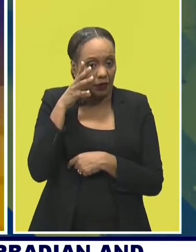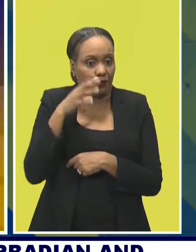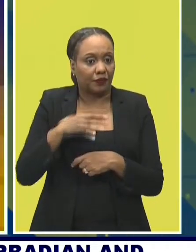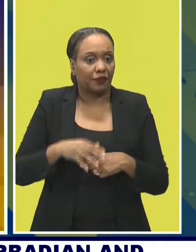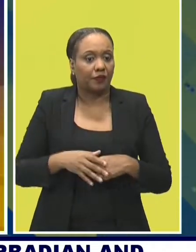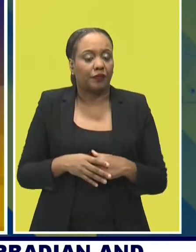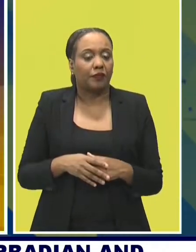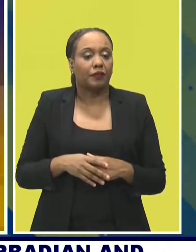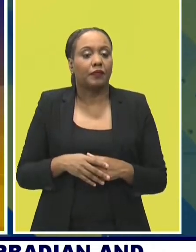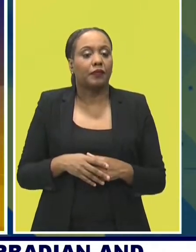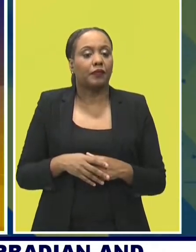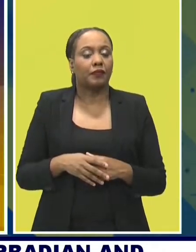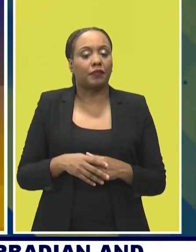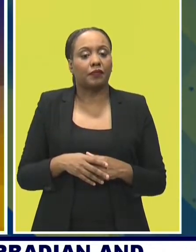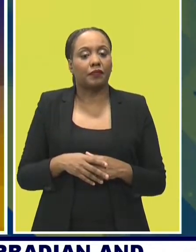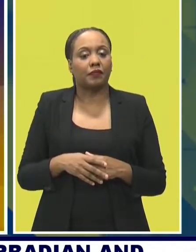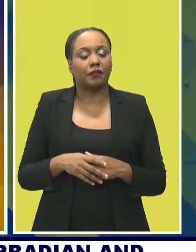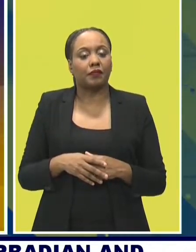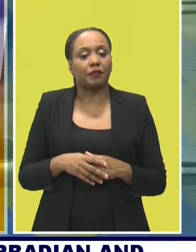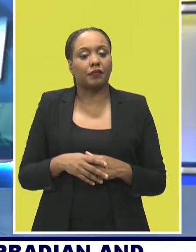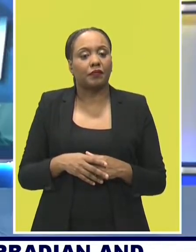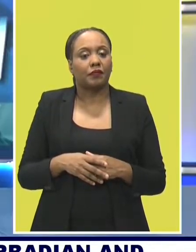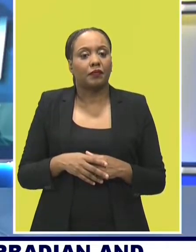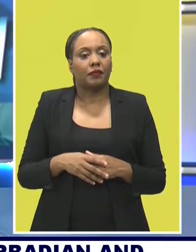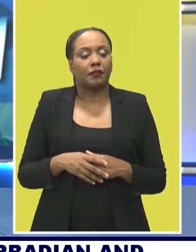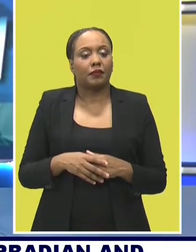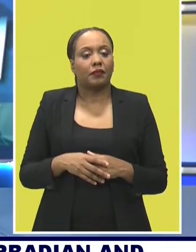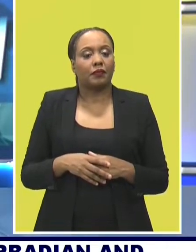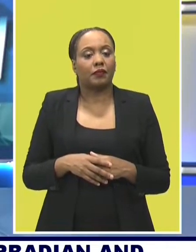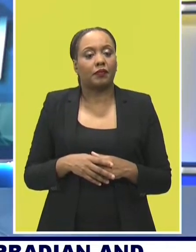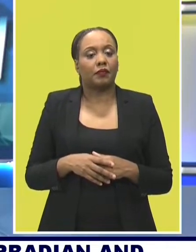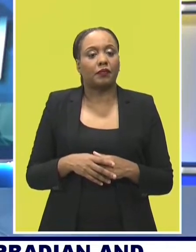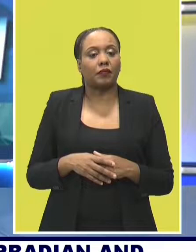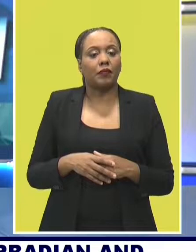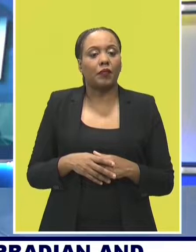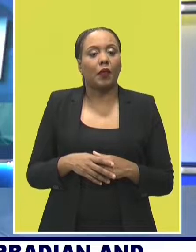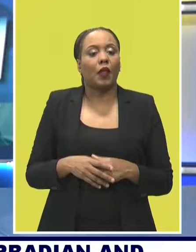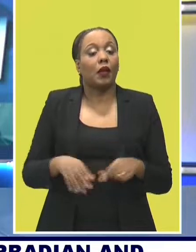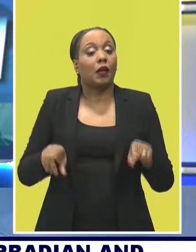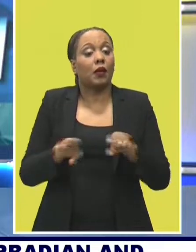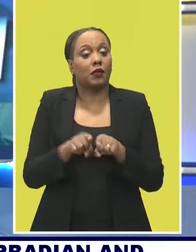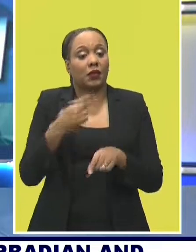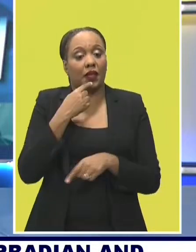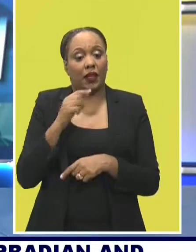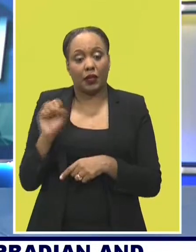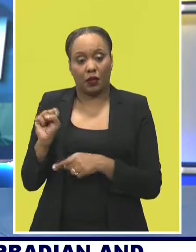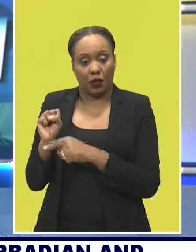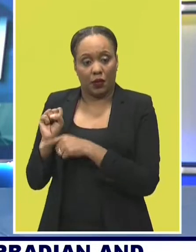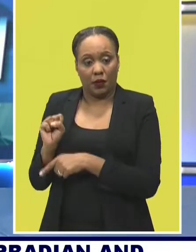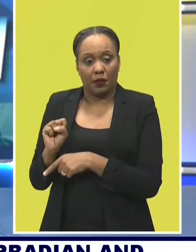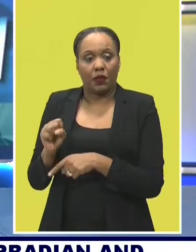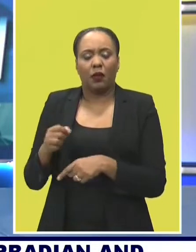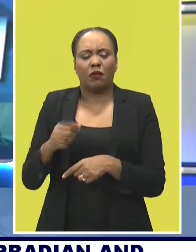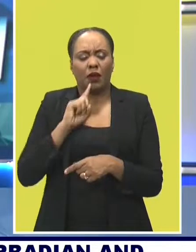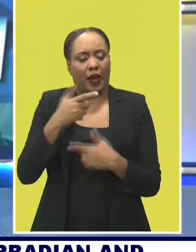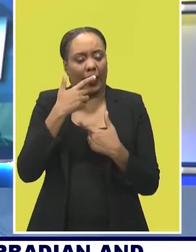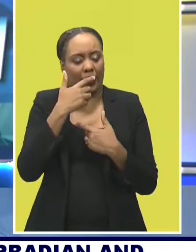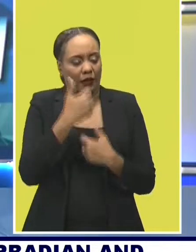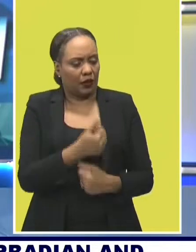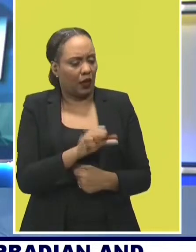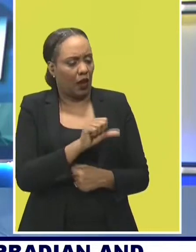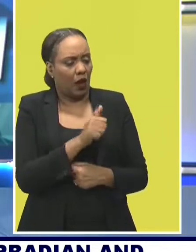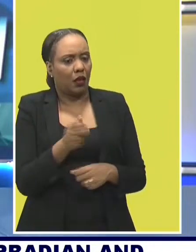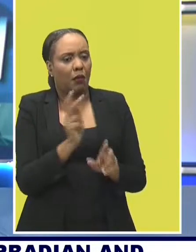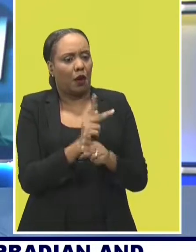Boko Pondo Program for Cooperation. The special envoy says outside of agriculture, Suriname has expressed an interest